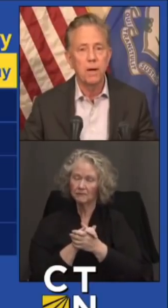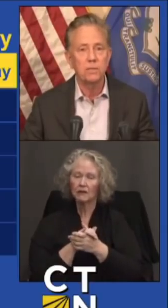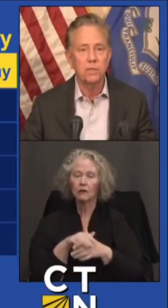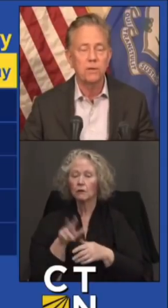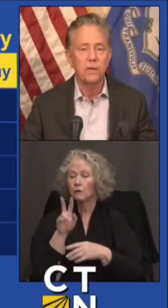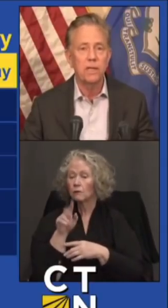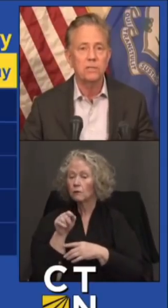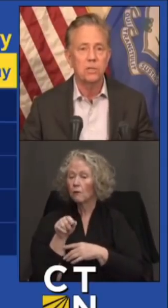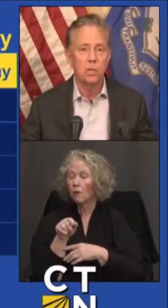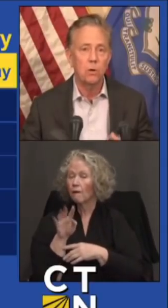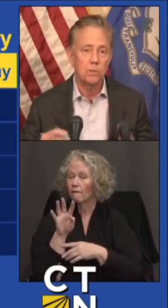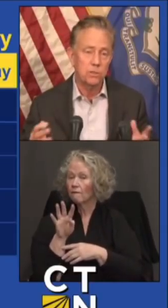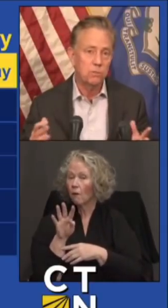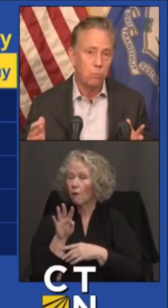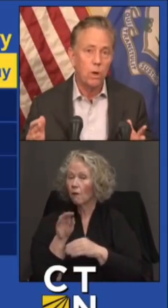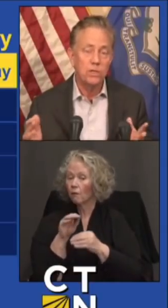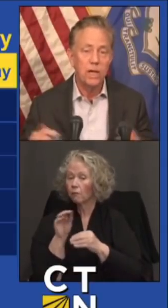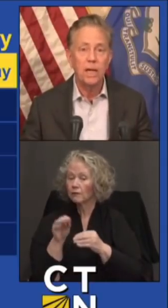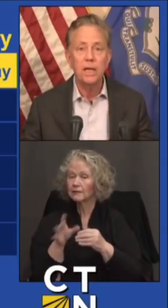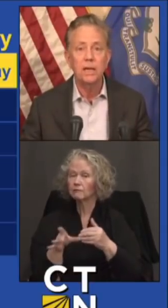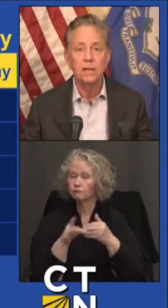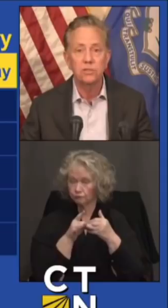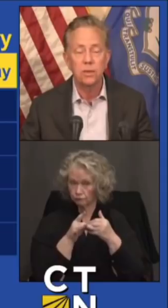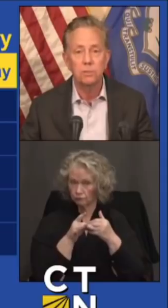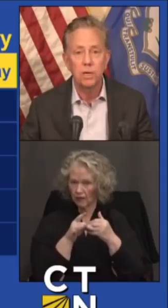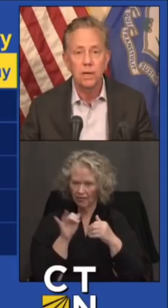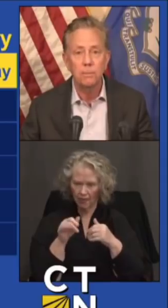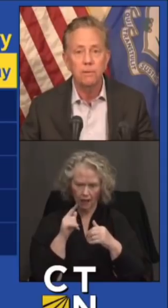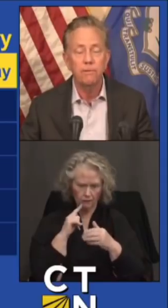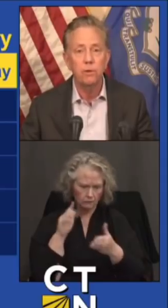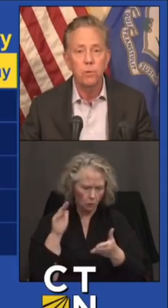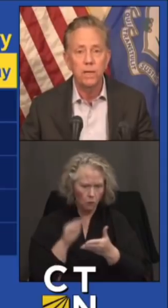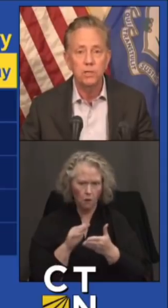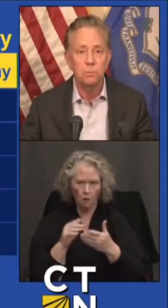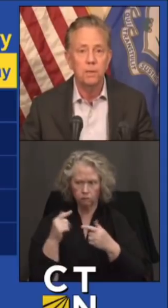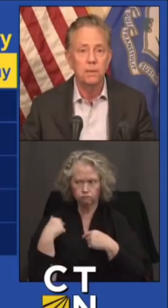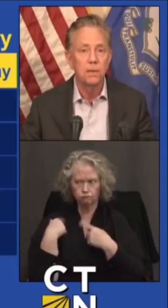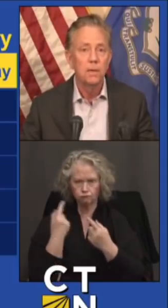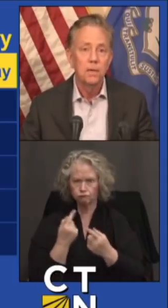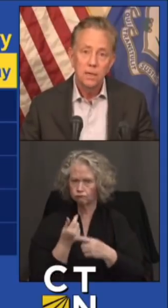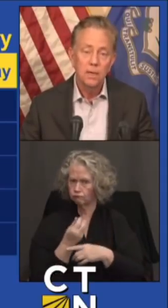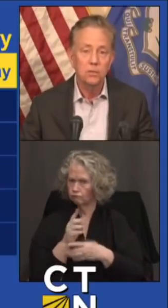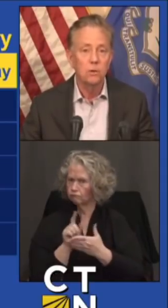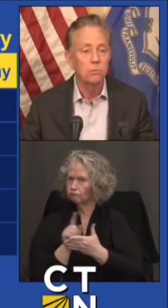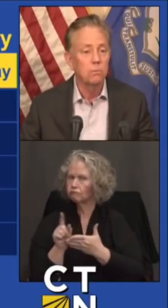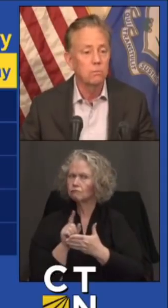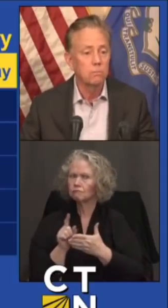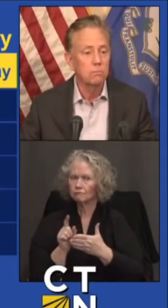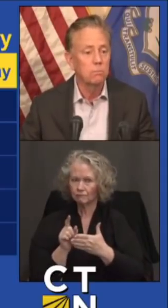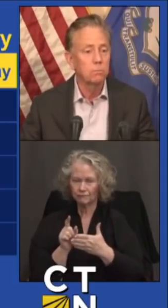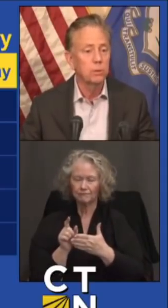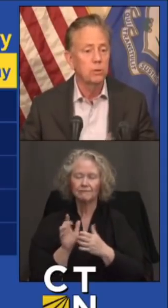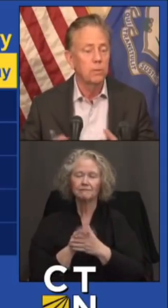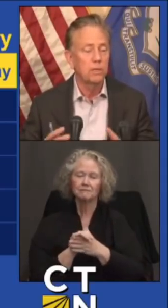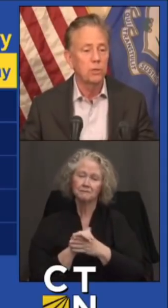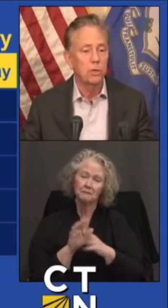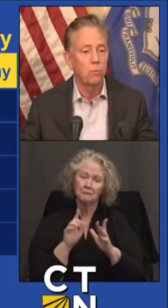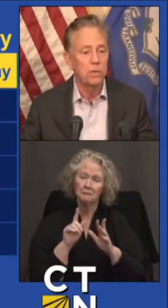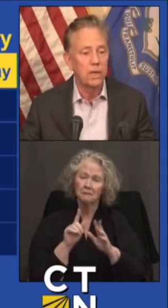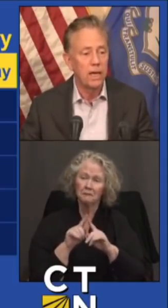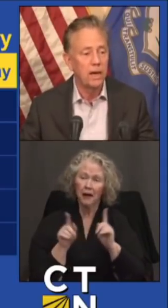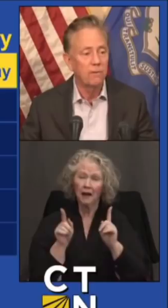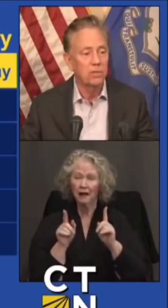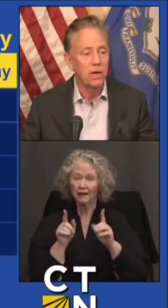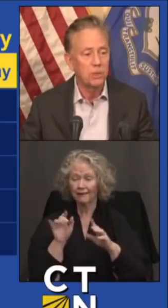2.4% positivity, that's the lowest one day in some time, in a few weeks, but don't put too much on